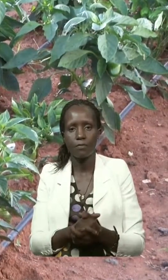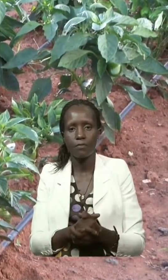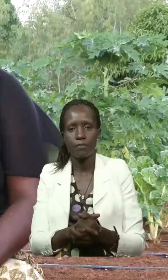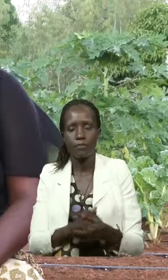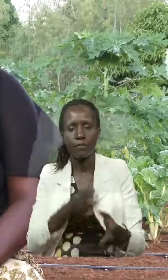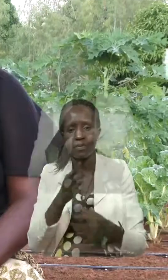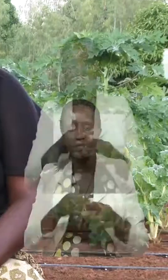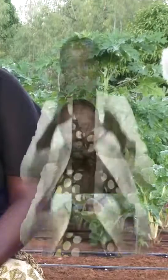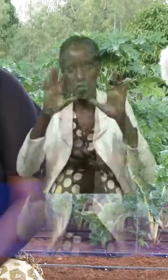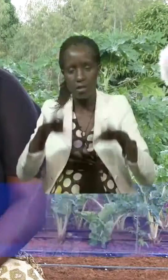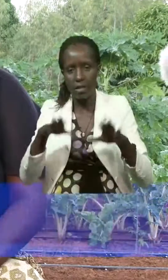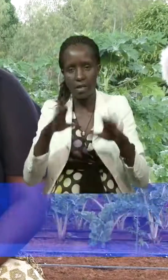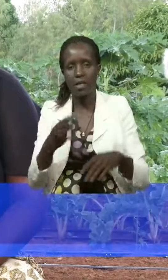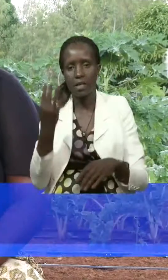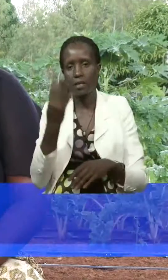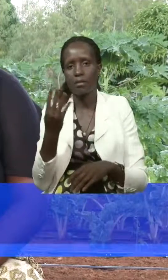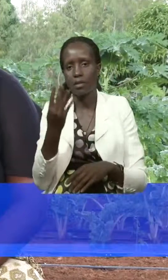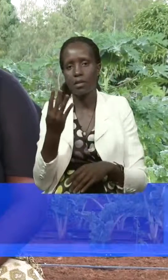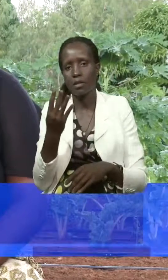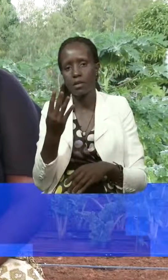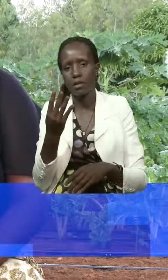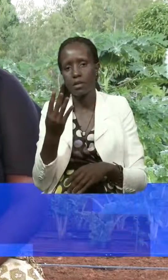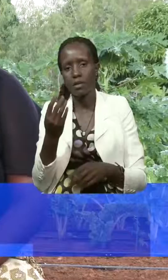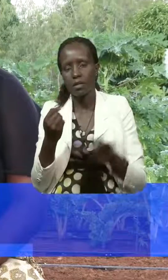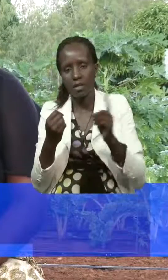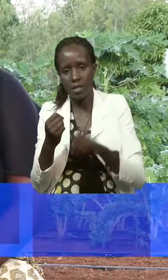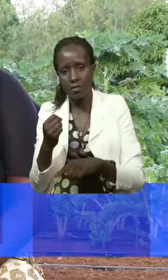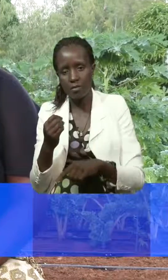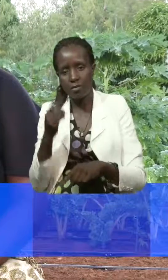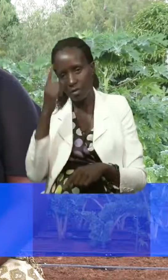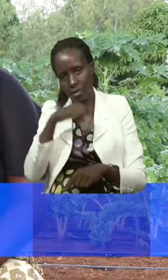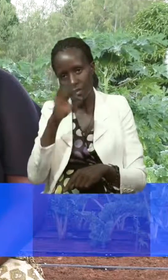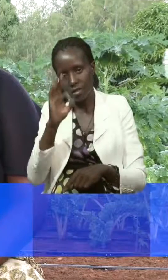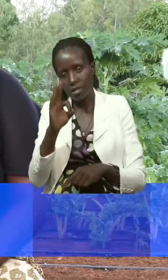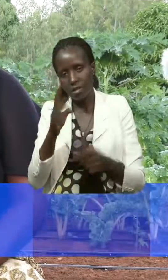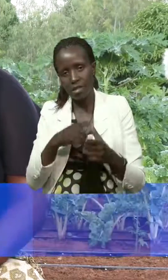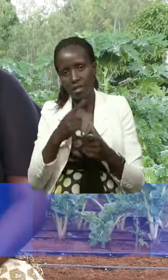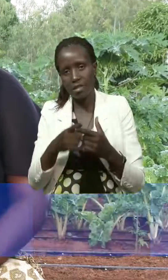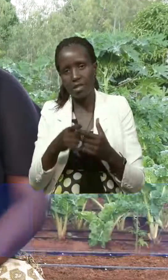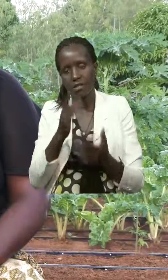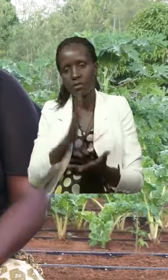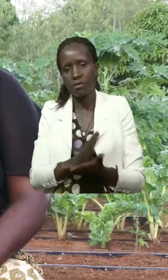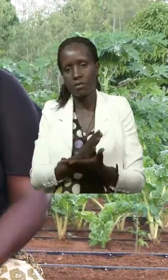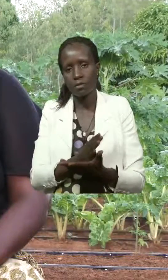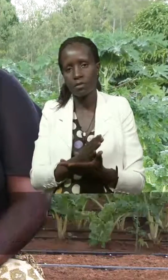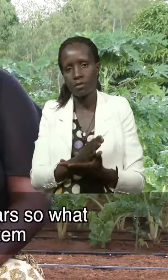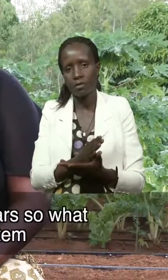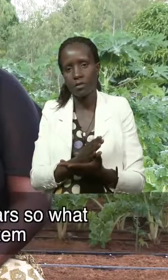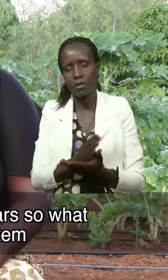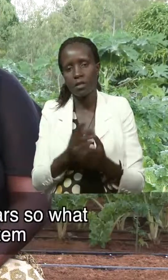Kama ni mvua kama ya mwezi wa 4 kama hii tulikuwa tunatarajia, ilikuja just 3 days alafu ikaisha, ikanyesha nyingi na